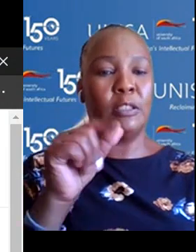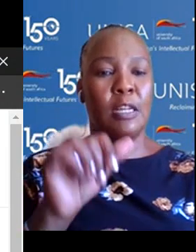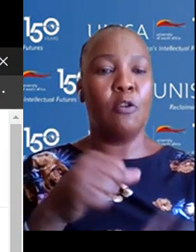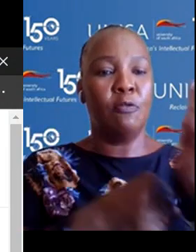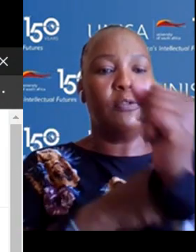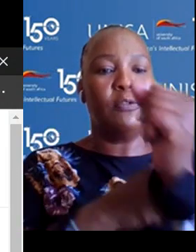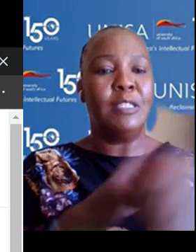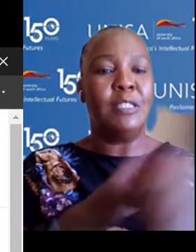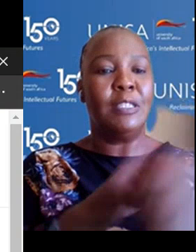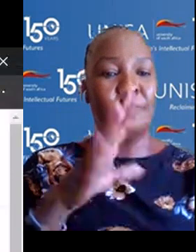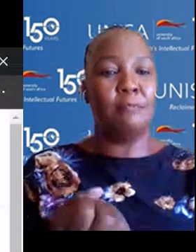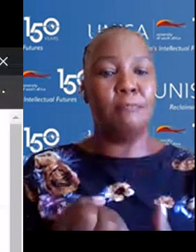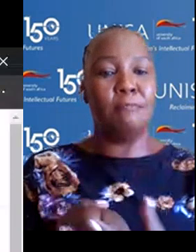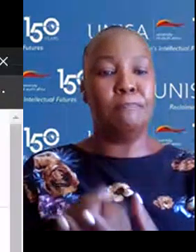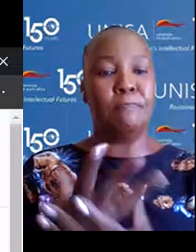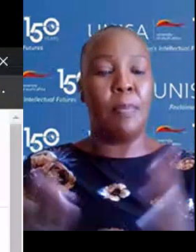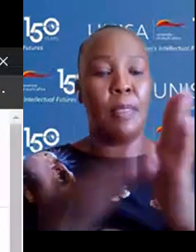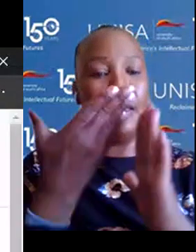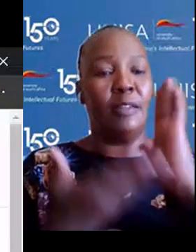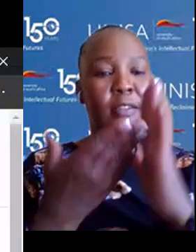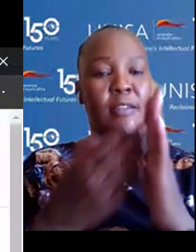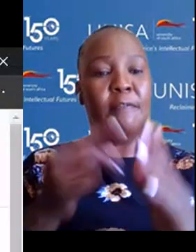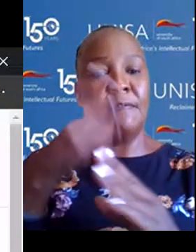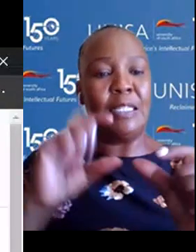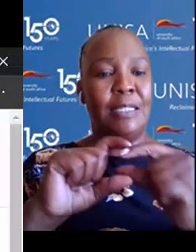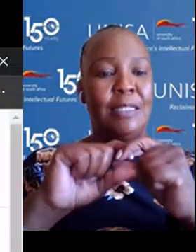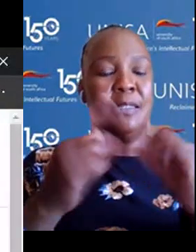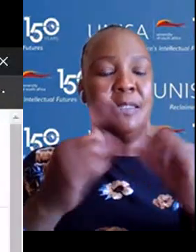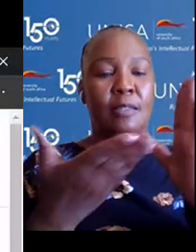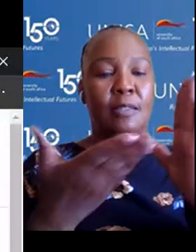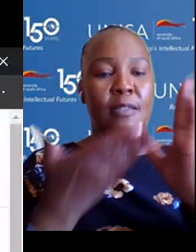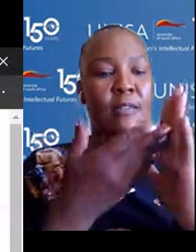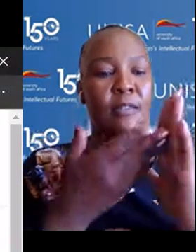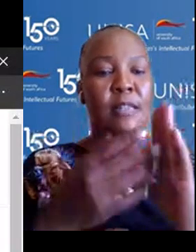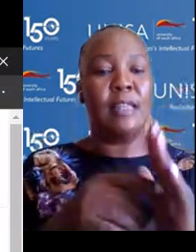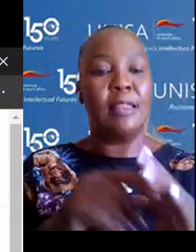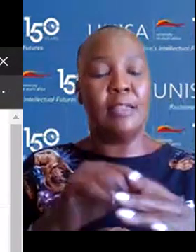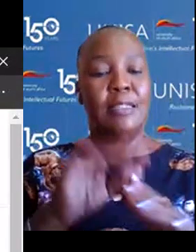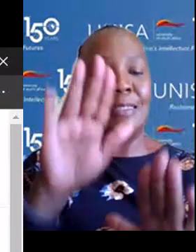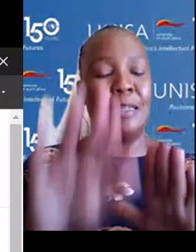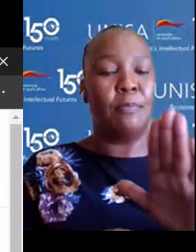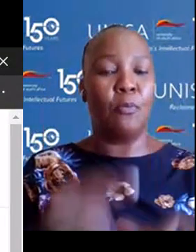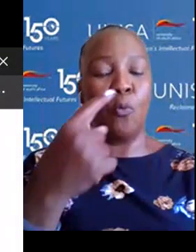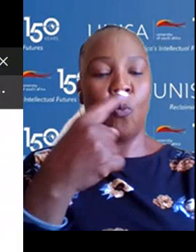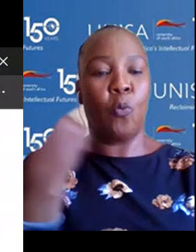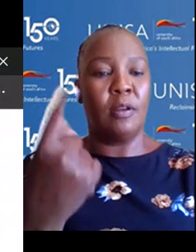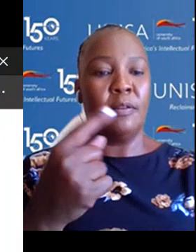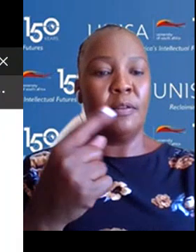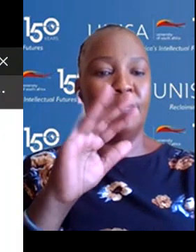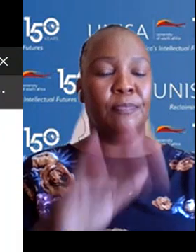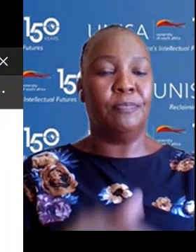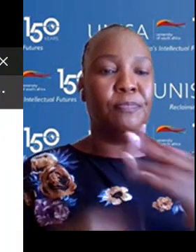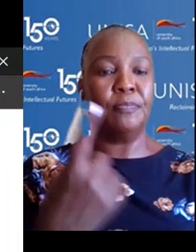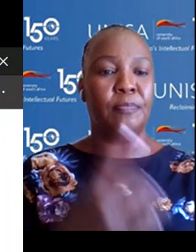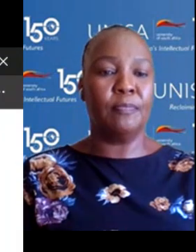365, it will bring up the very first link over here. So that would be step 1.